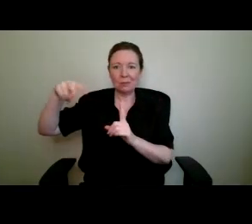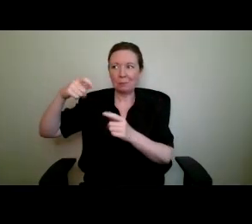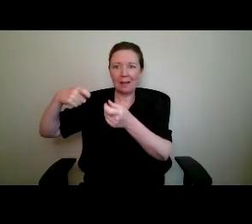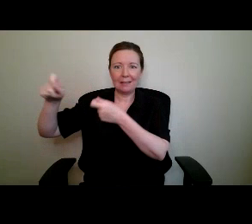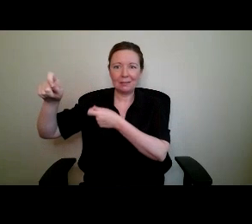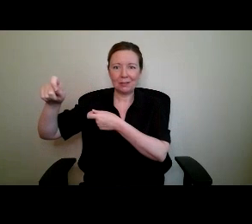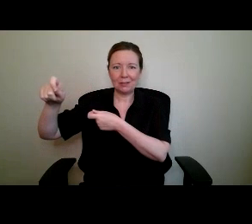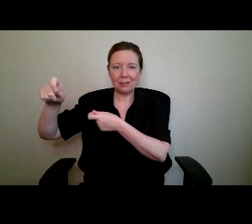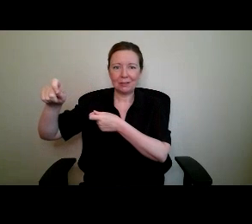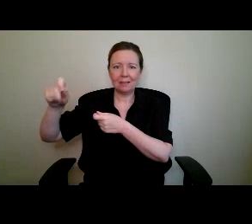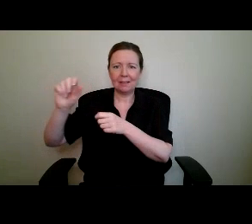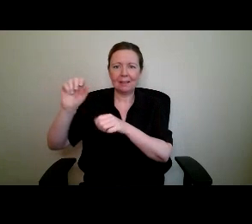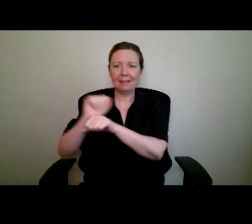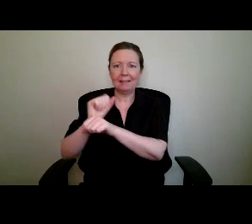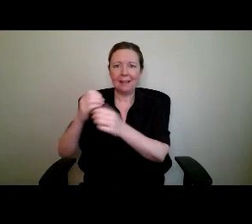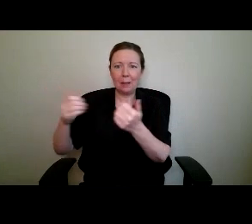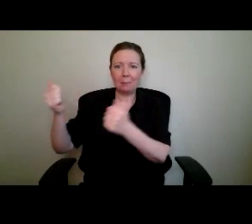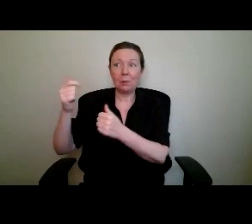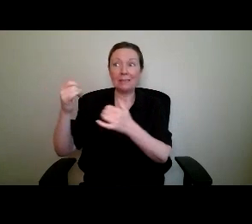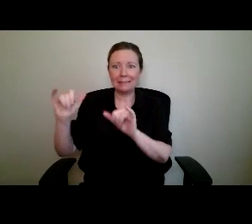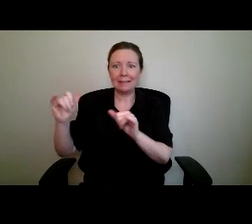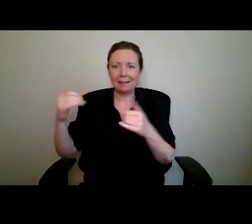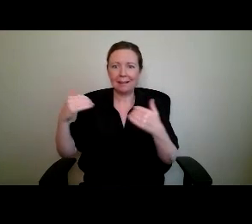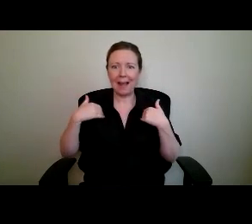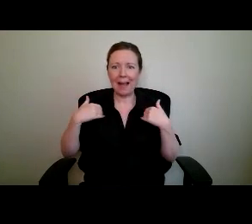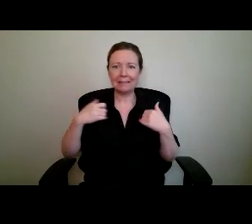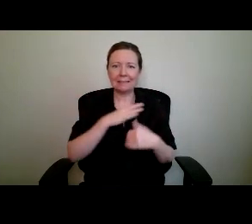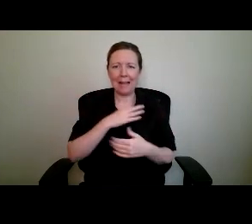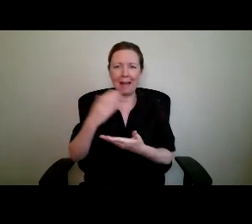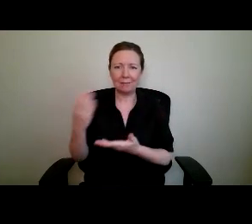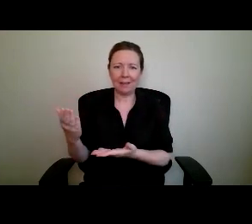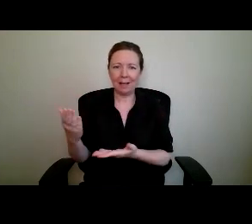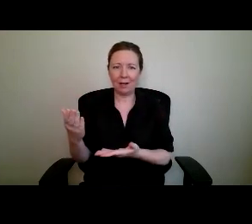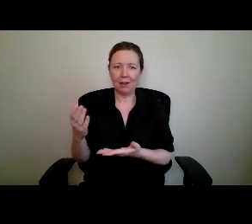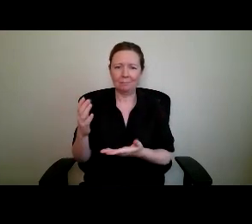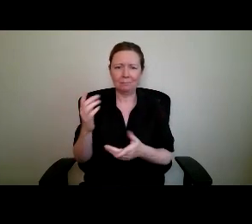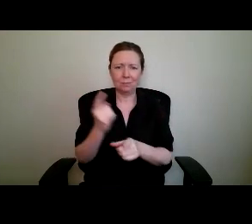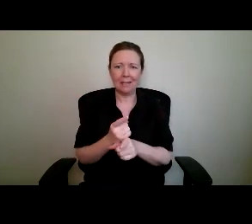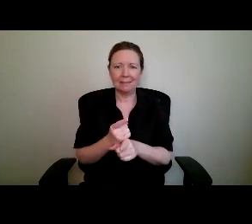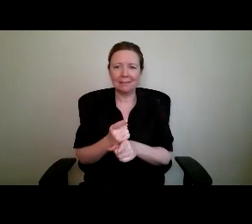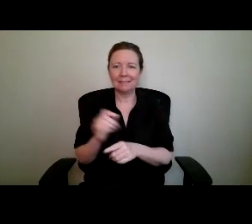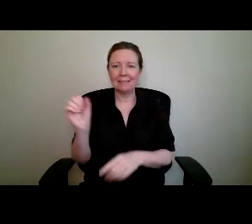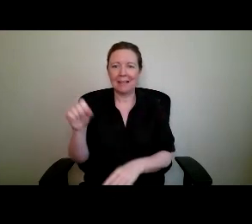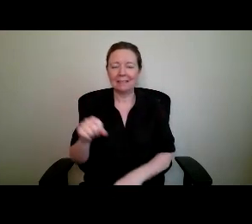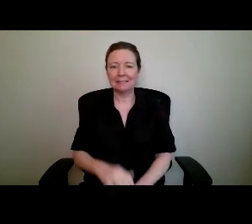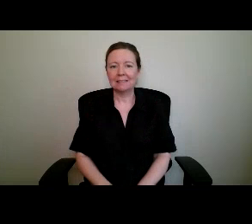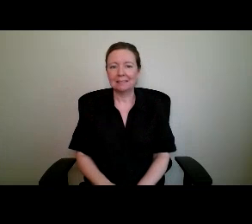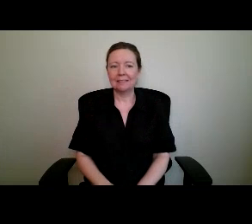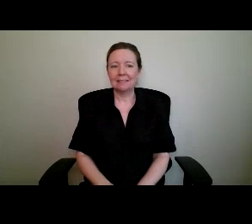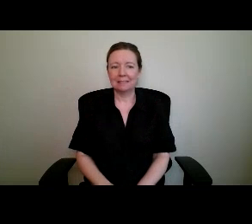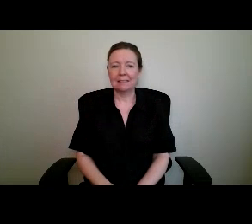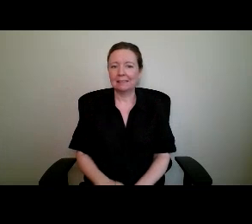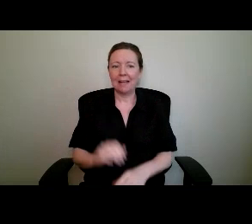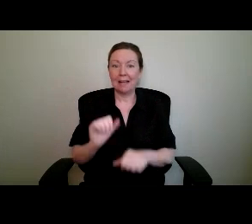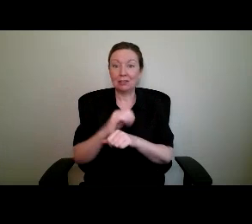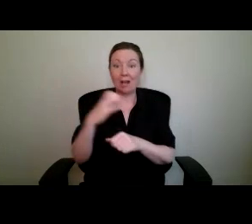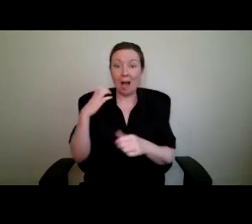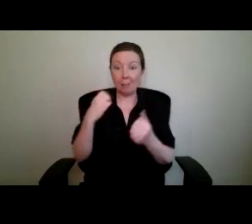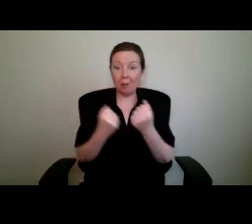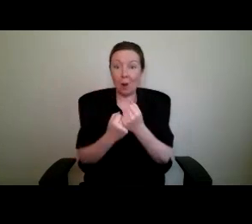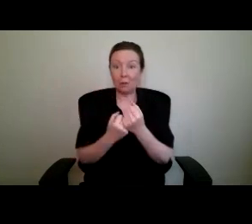one. The employer is still to have supervisory staff. Yes, absolutely, you're right. So a job coach would come